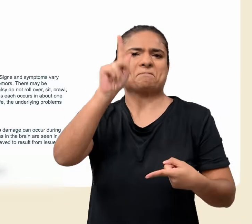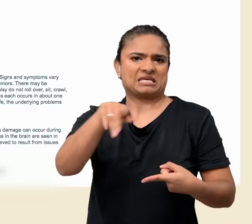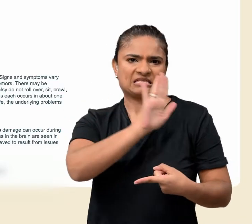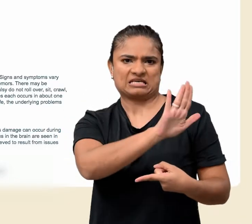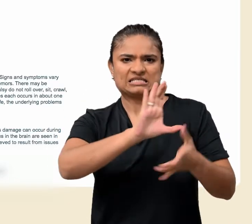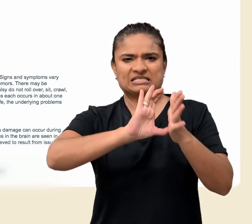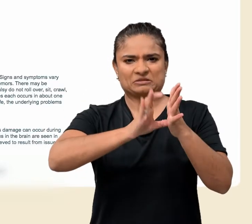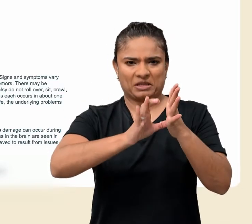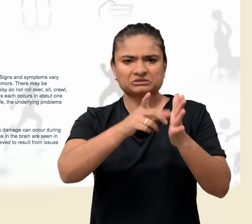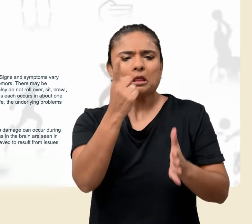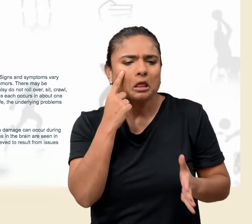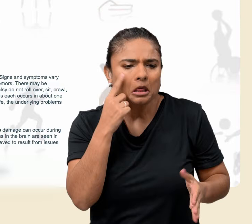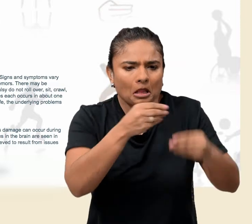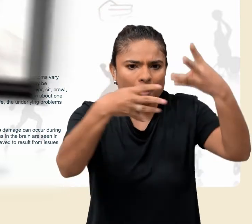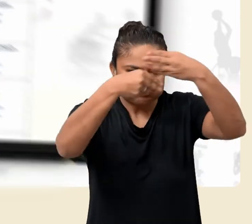cerebral palsy.